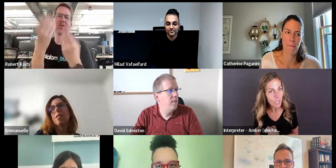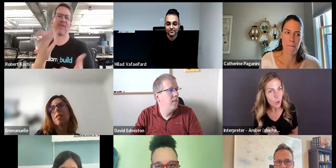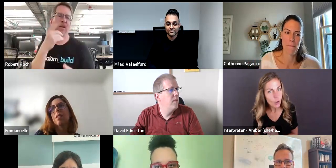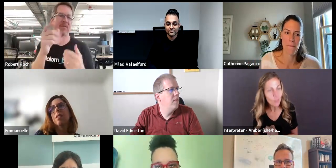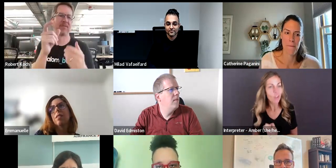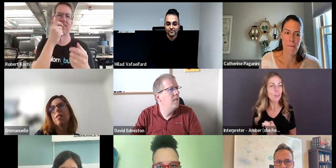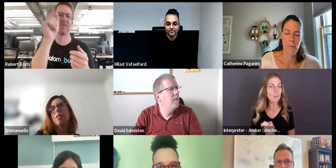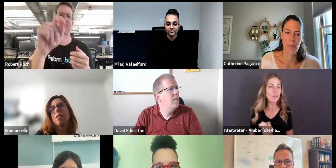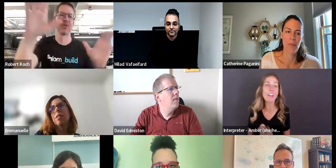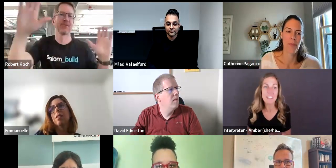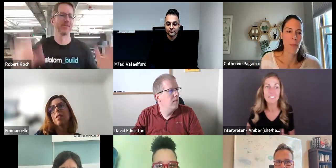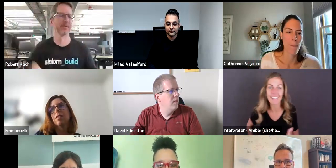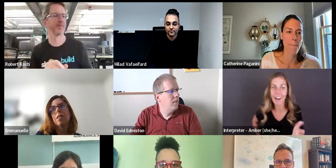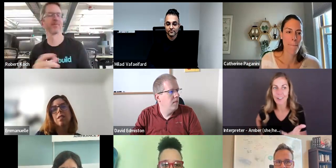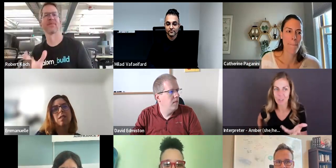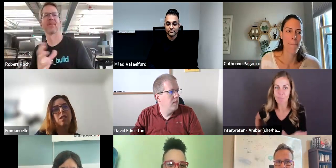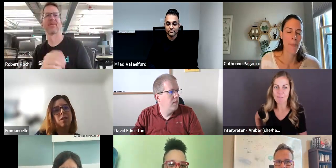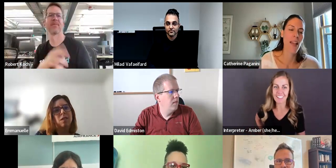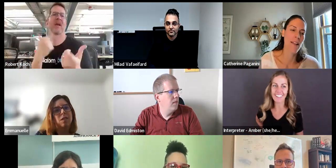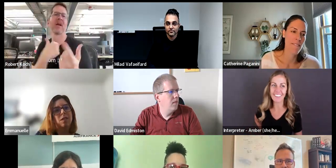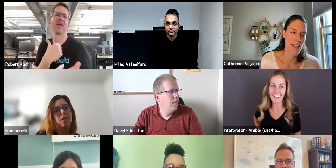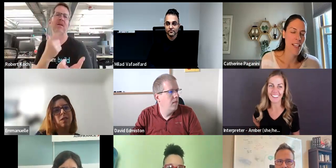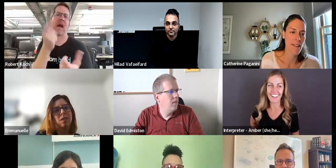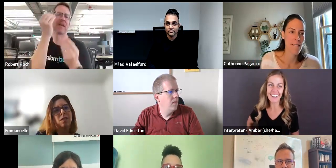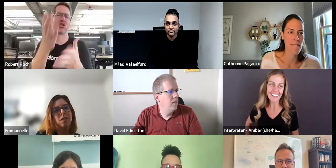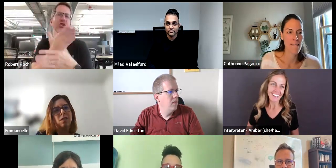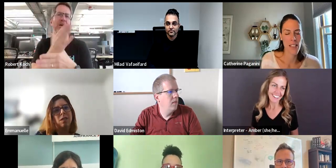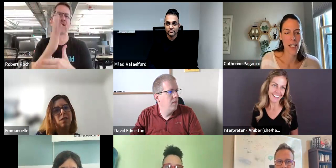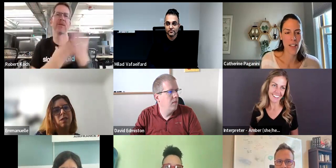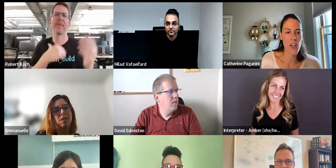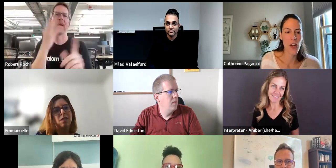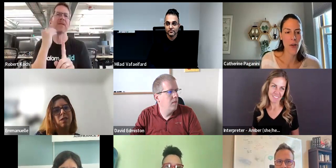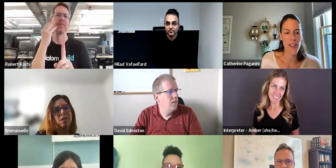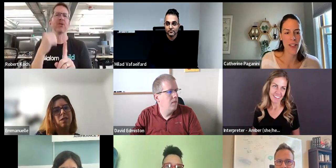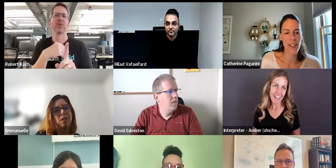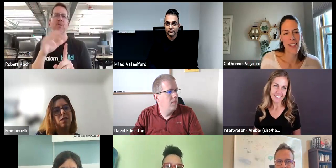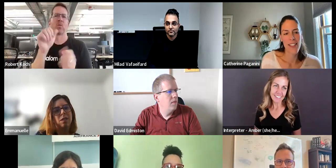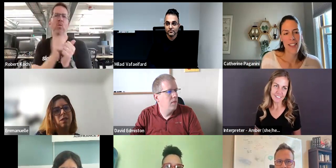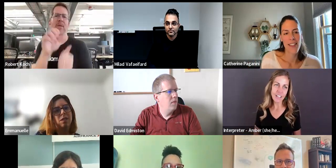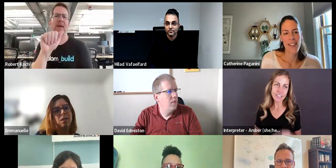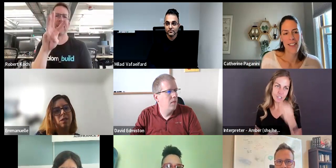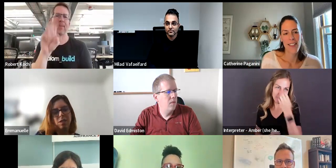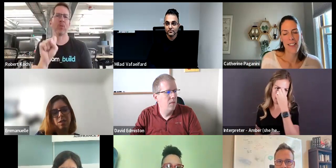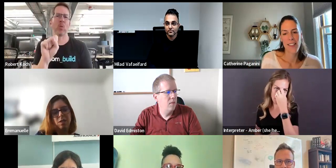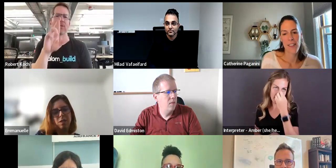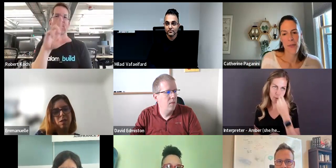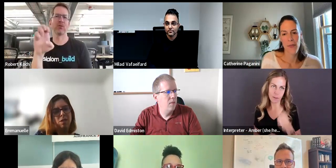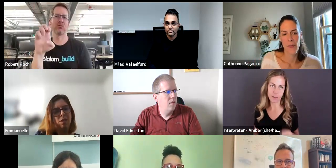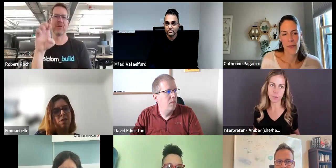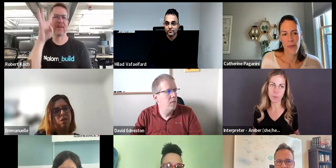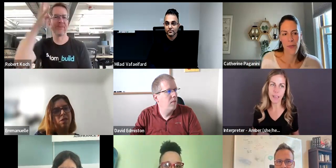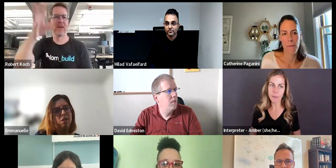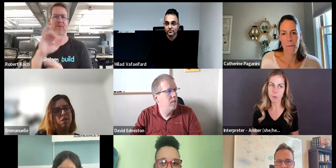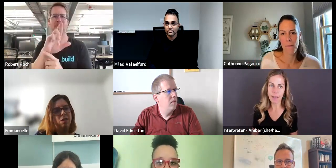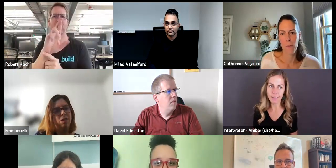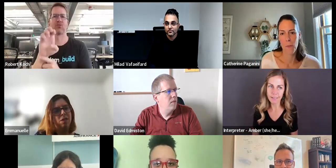also illegal. So then there's that on top of it. You know what I mean? Yeah. I did share some of my